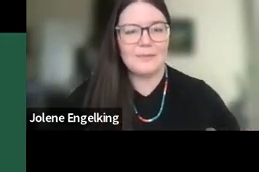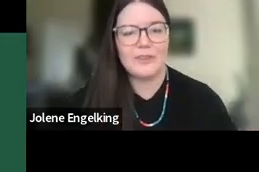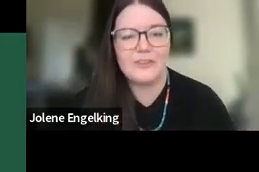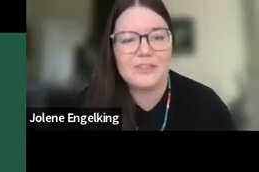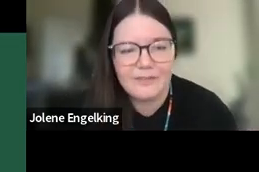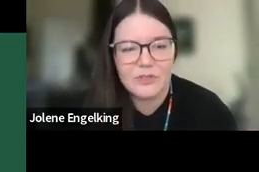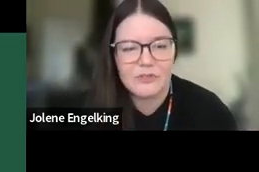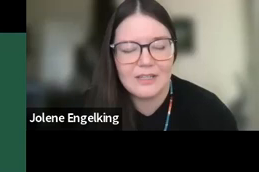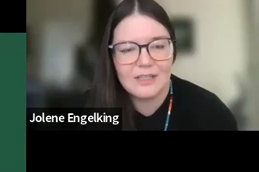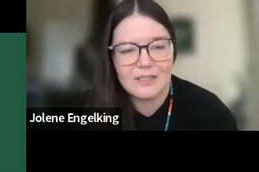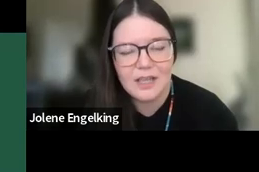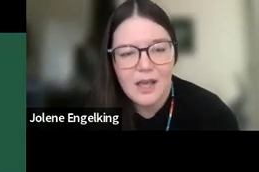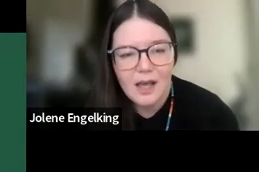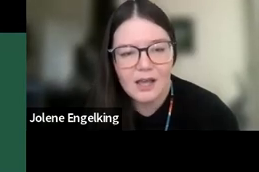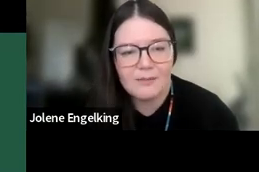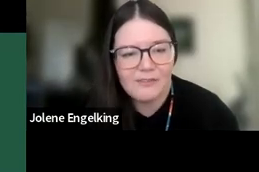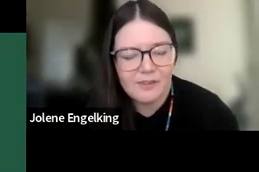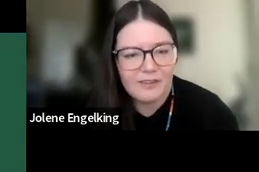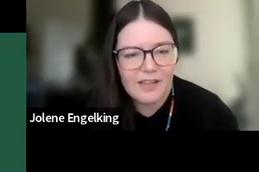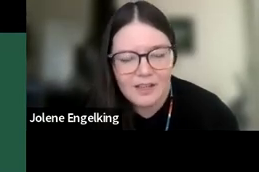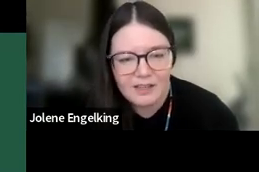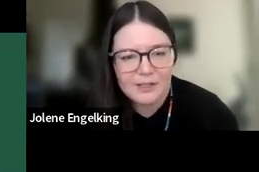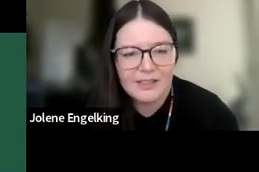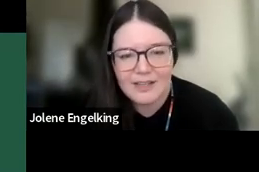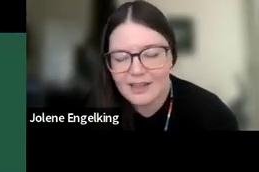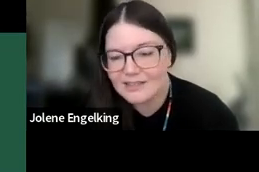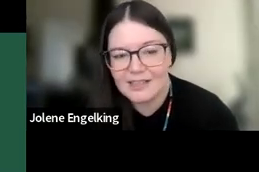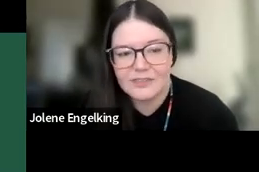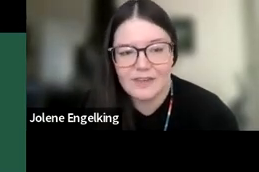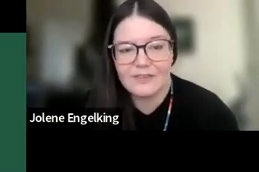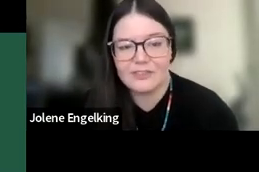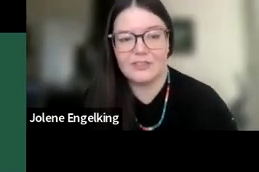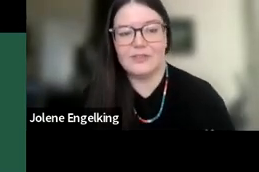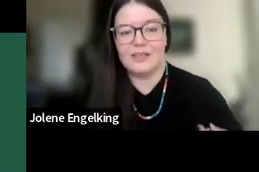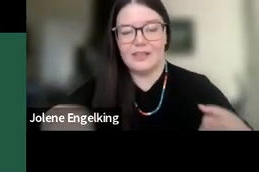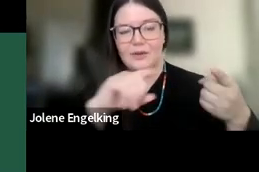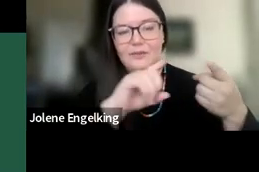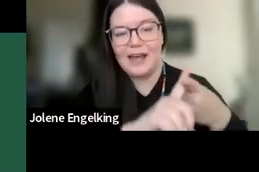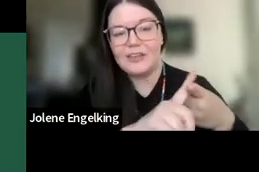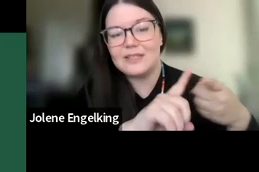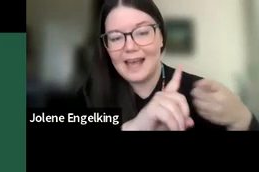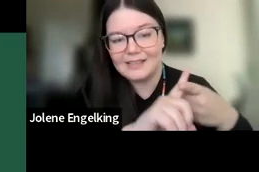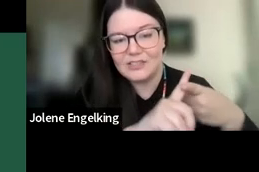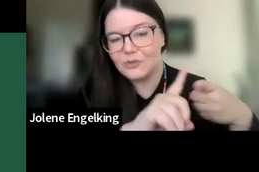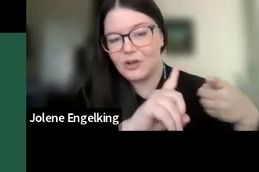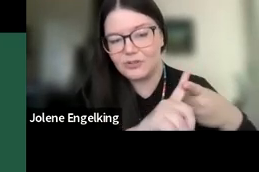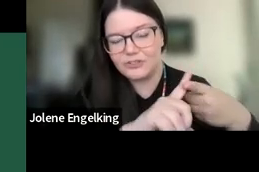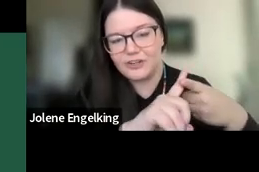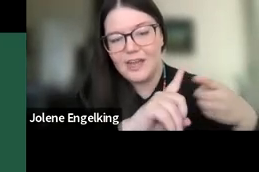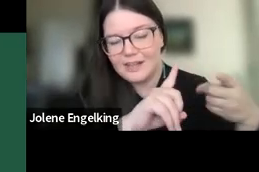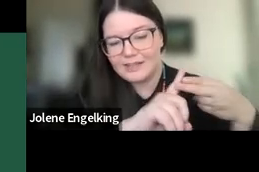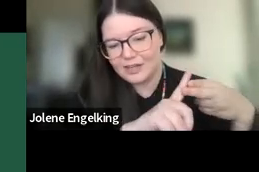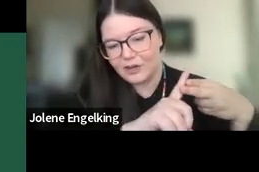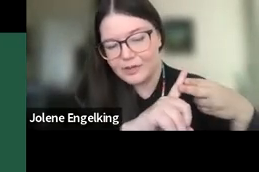Survivors need people with an understanding of those unique needs of American Indian, Alaska Native survivors, including, you know, values and access to